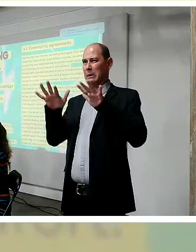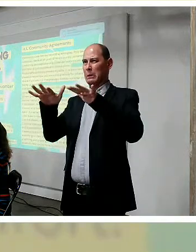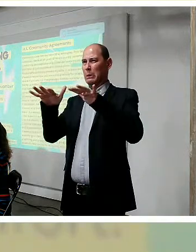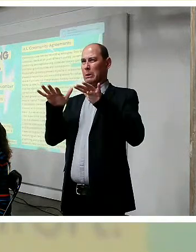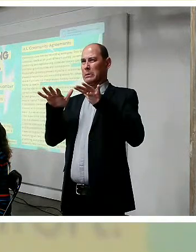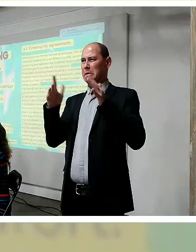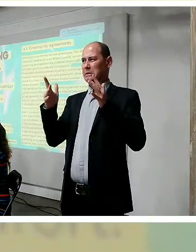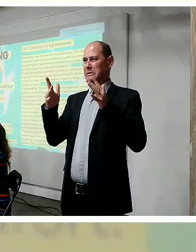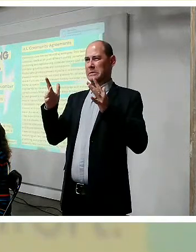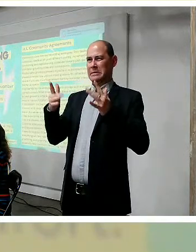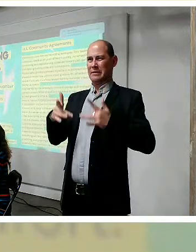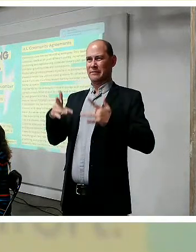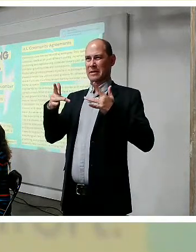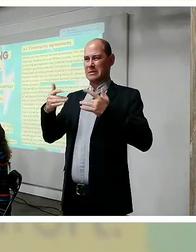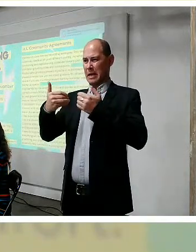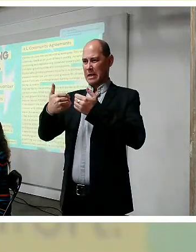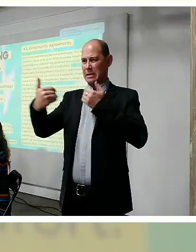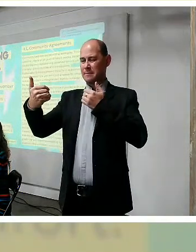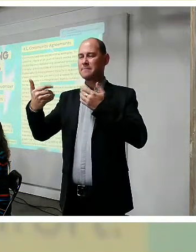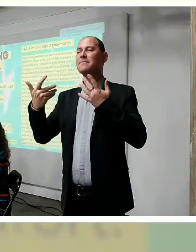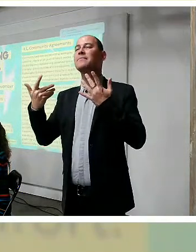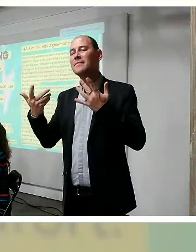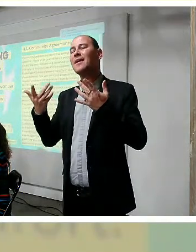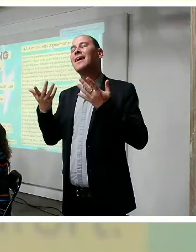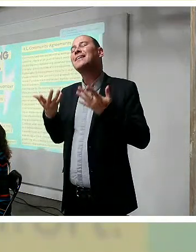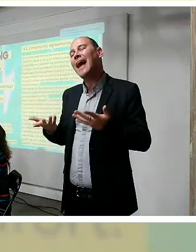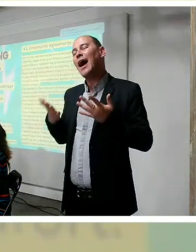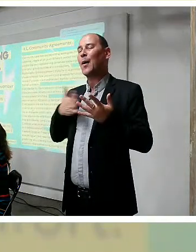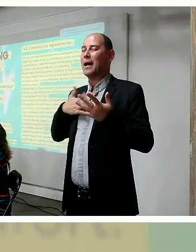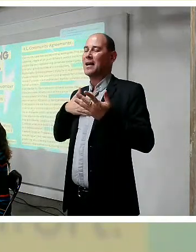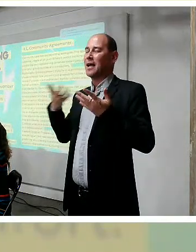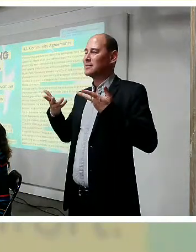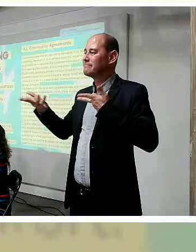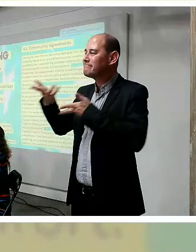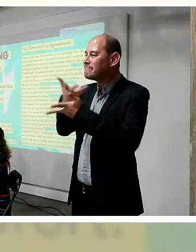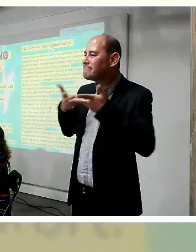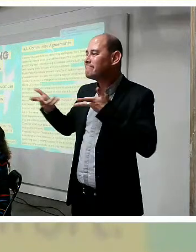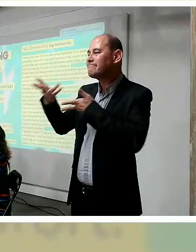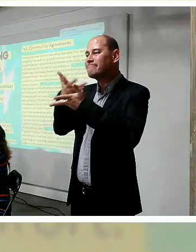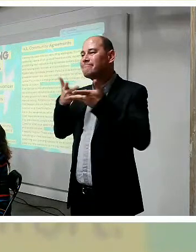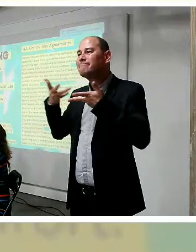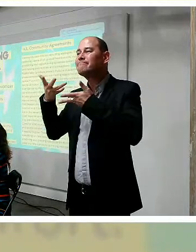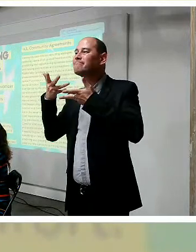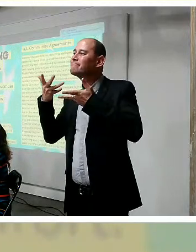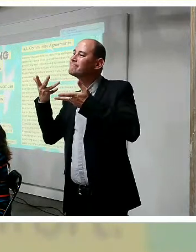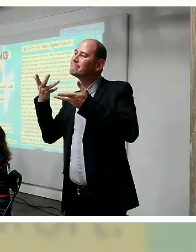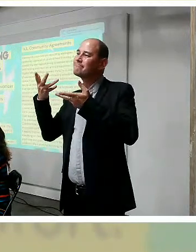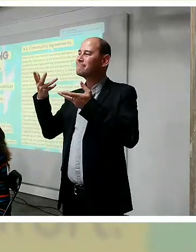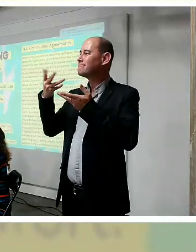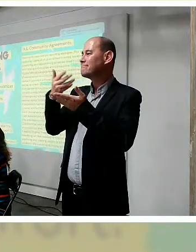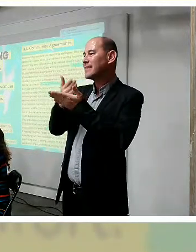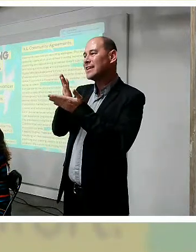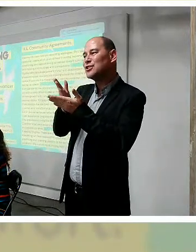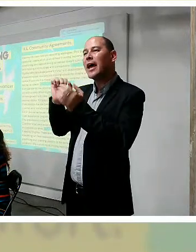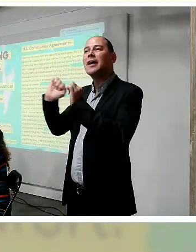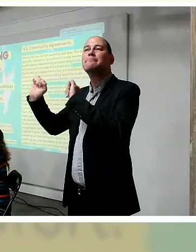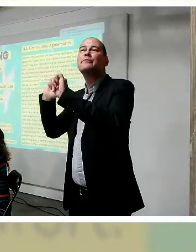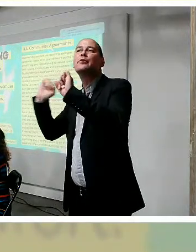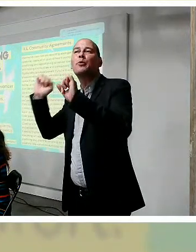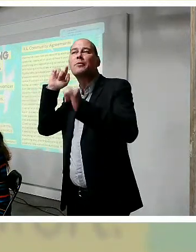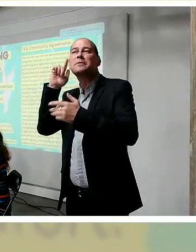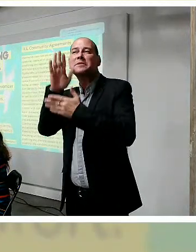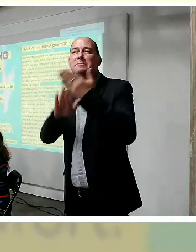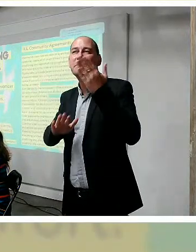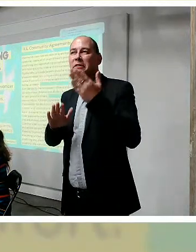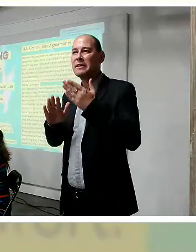for discussion with you all so that we can hear about what you're up to, about your experiences and share